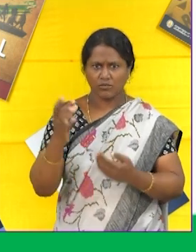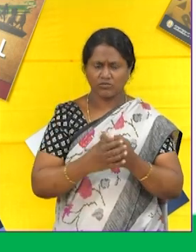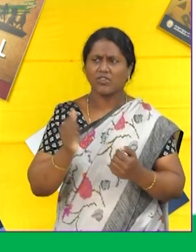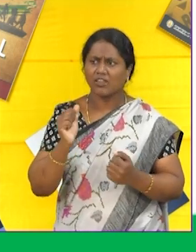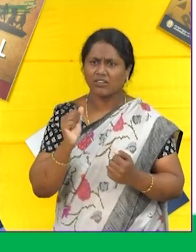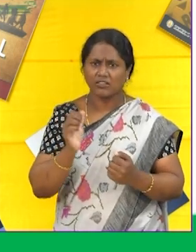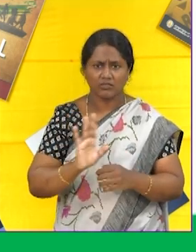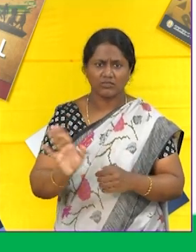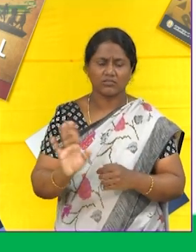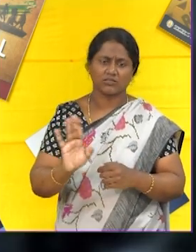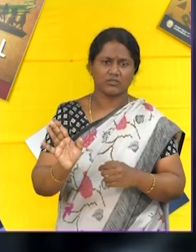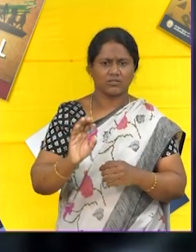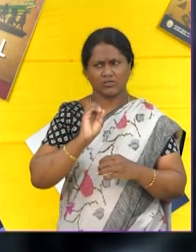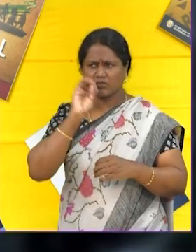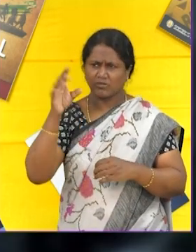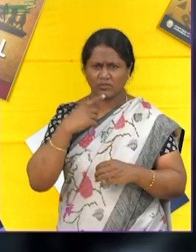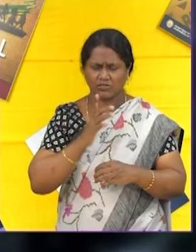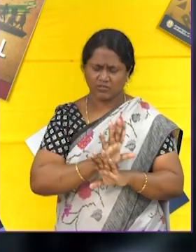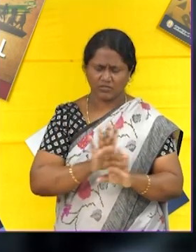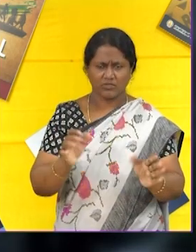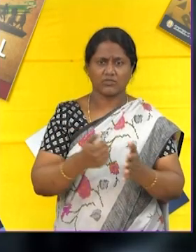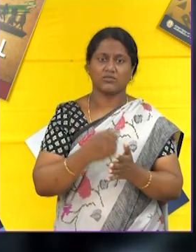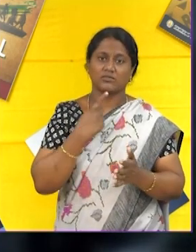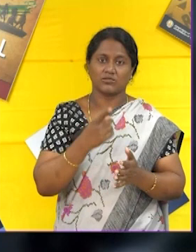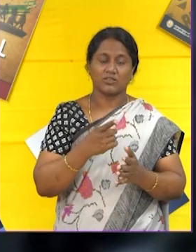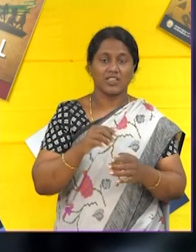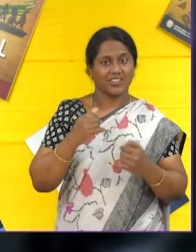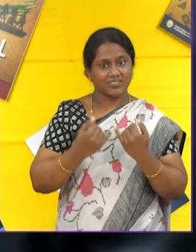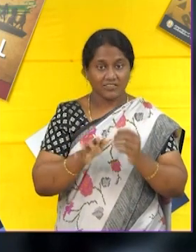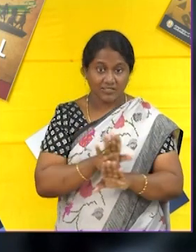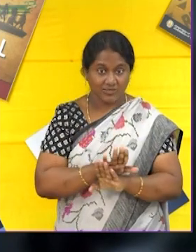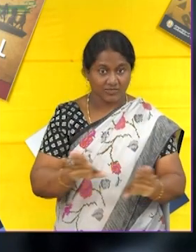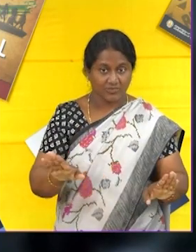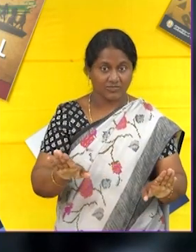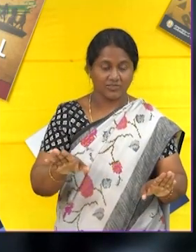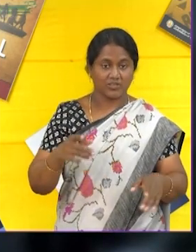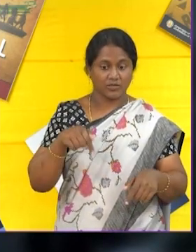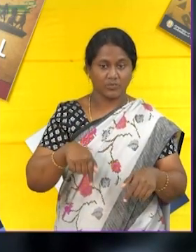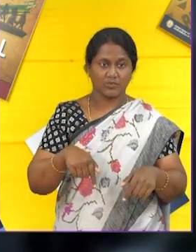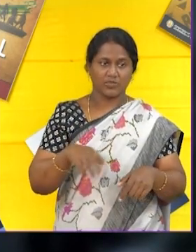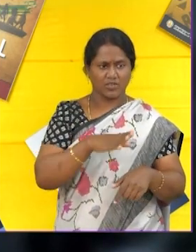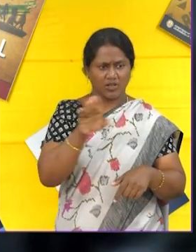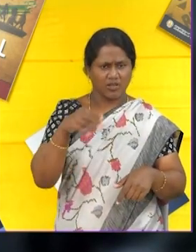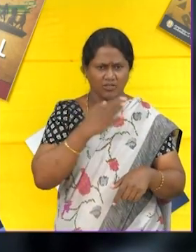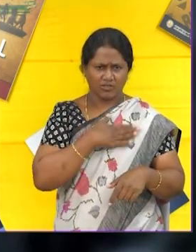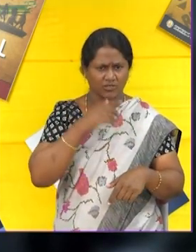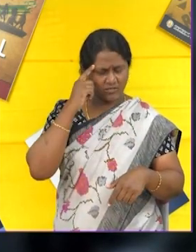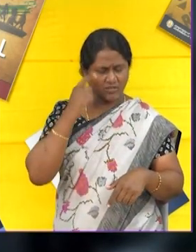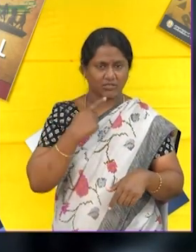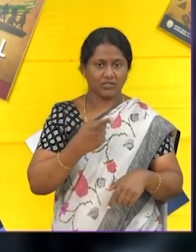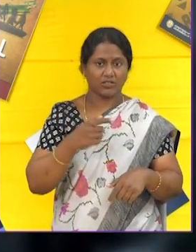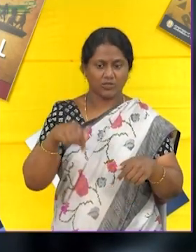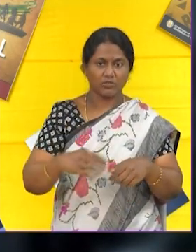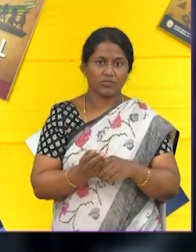I prevented her. Okay students, I hope you all enjoyed this session. Before we wind